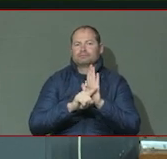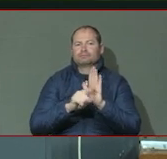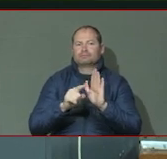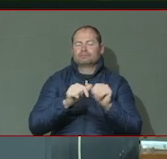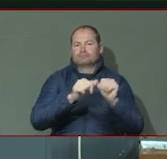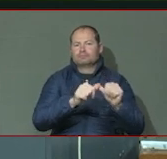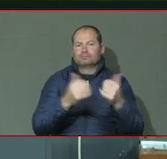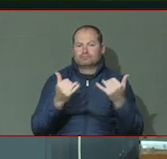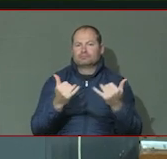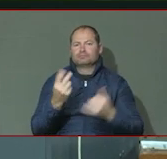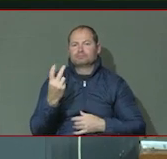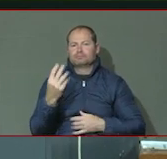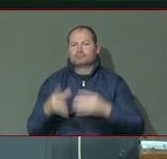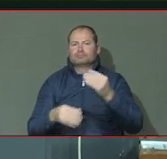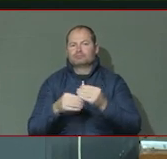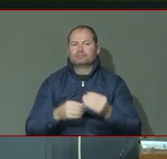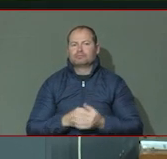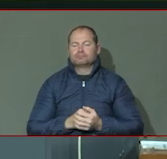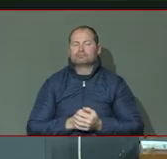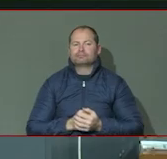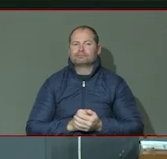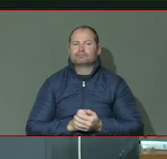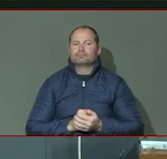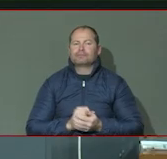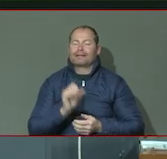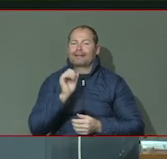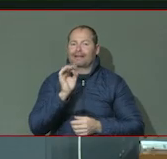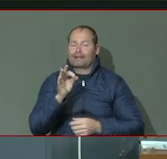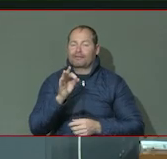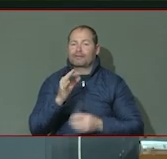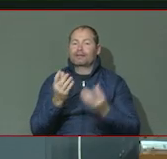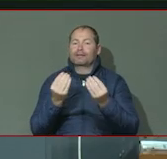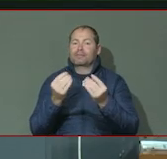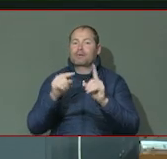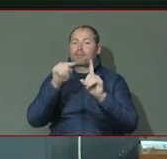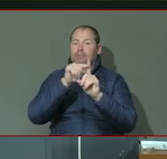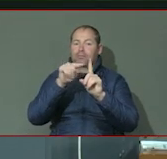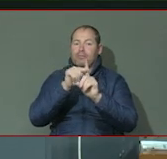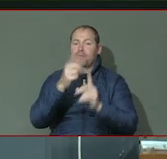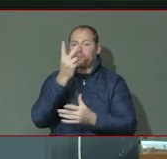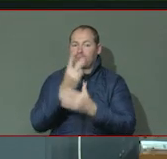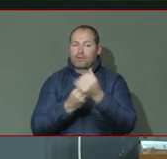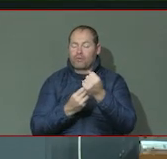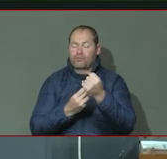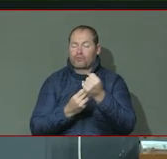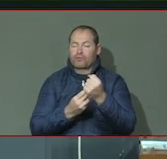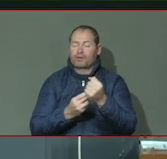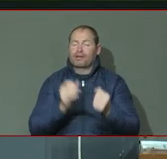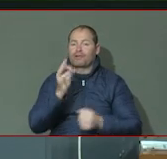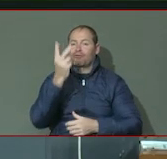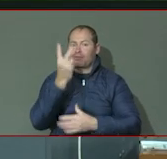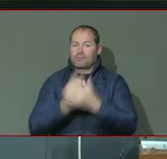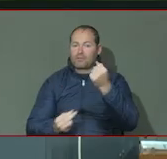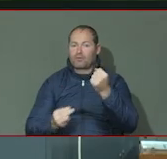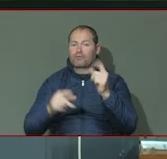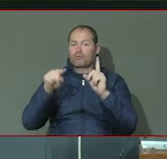add those two figures. If they were positive figures, from 75 to 102,